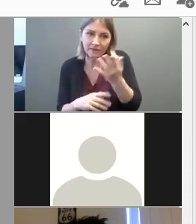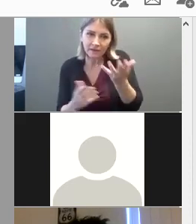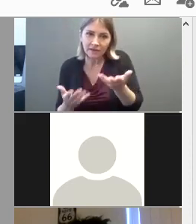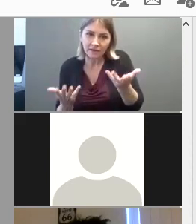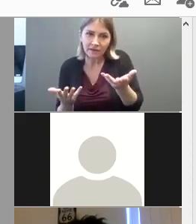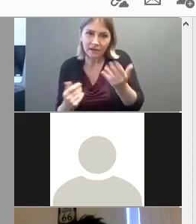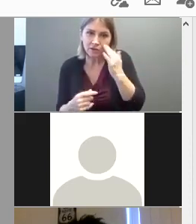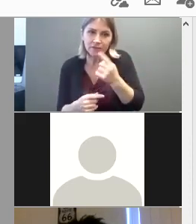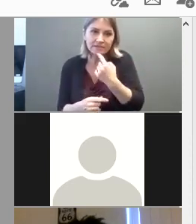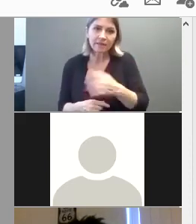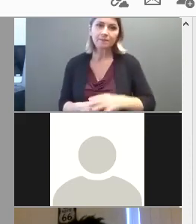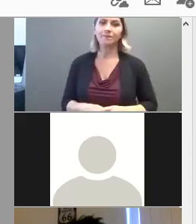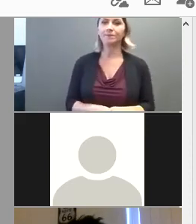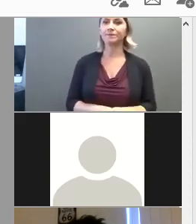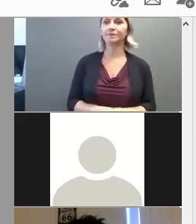Okay.